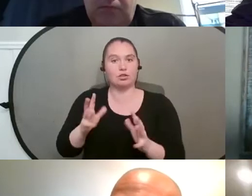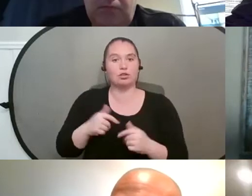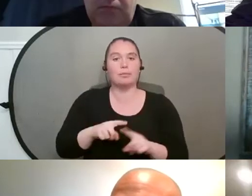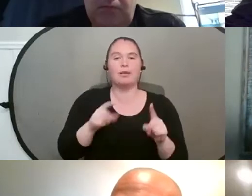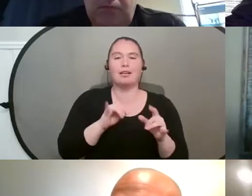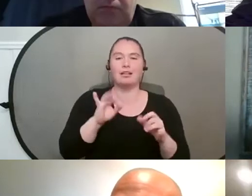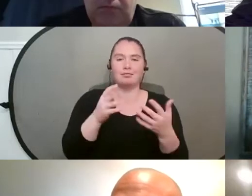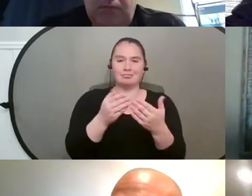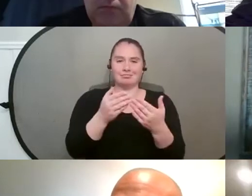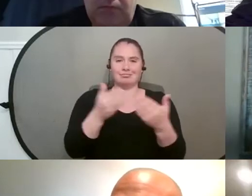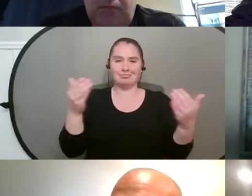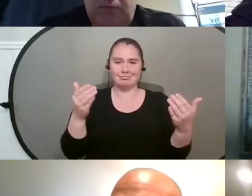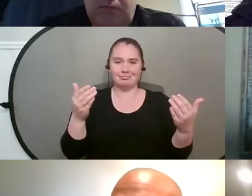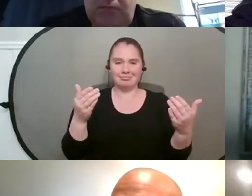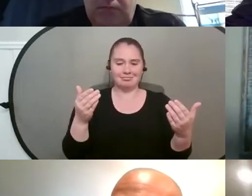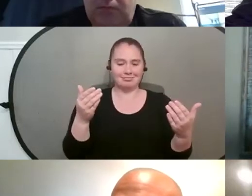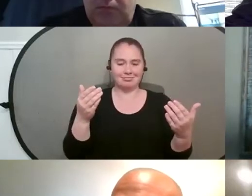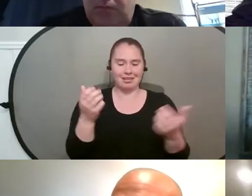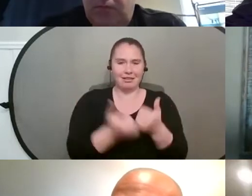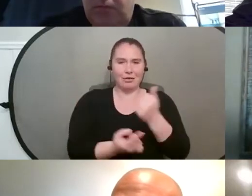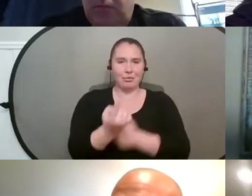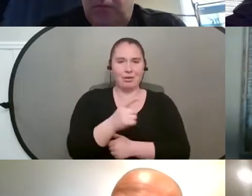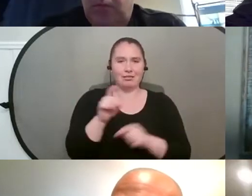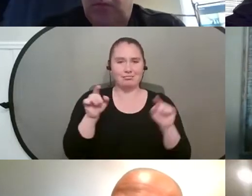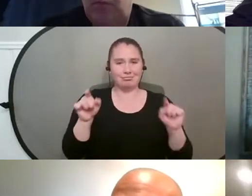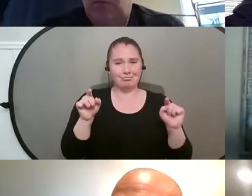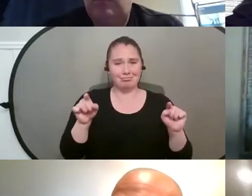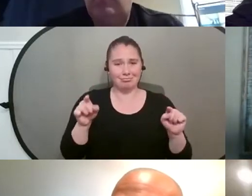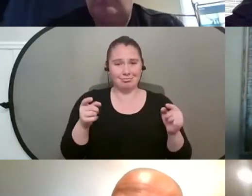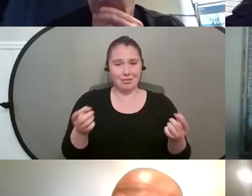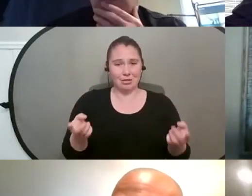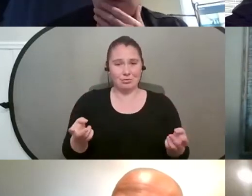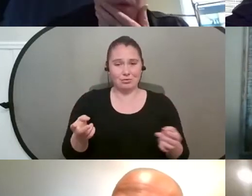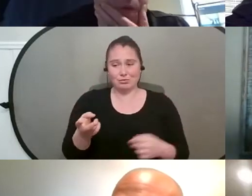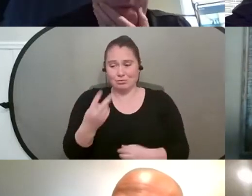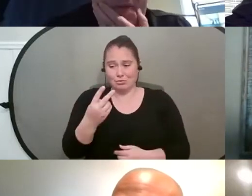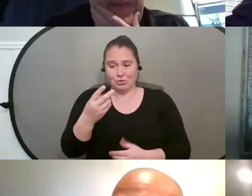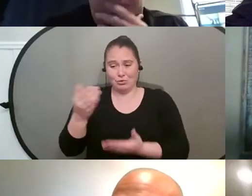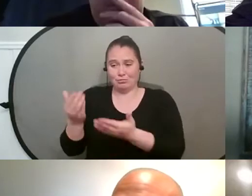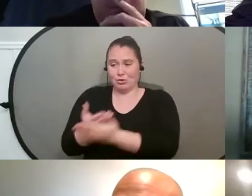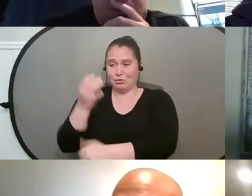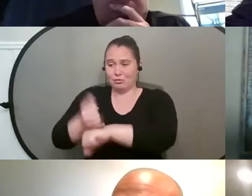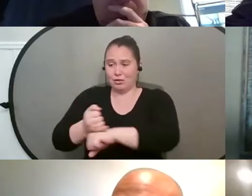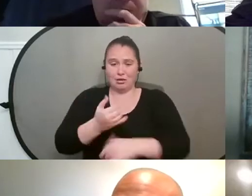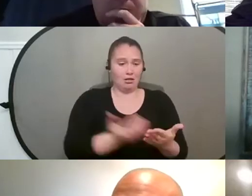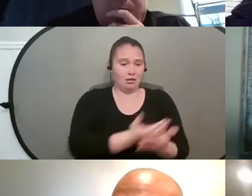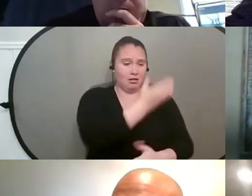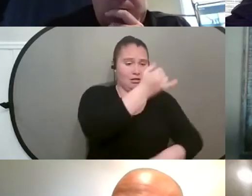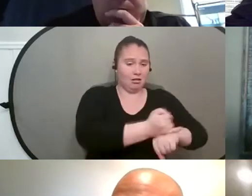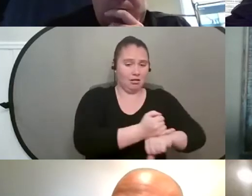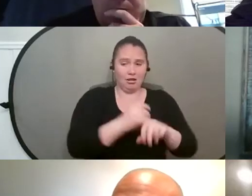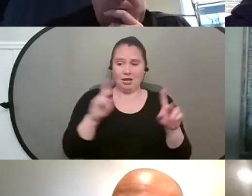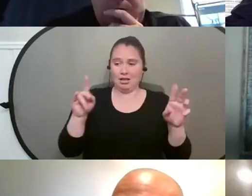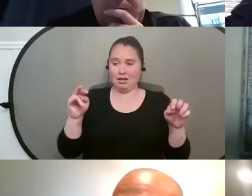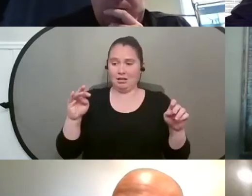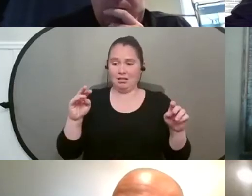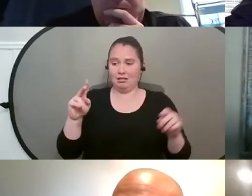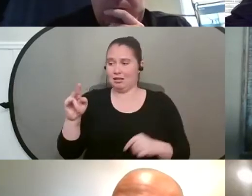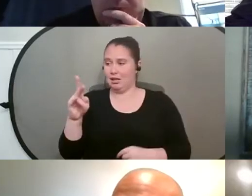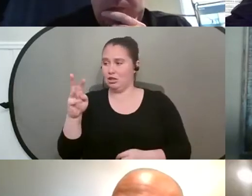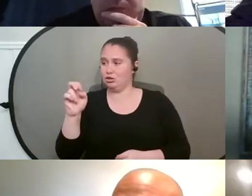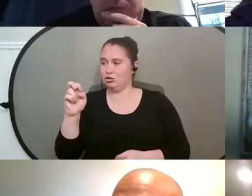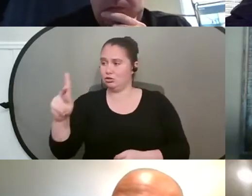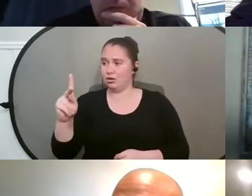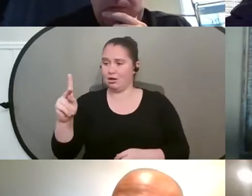divide everybody, those two new schools or renovated school and a new school for Kendrick, they're going to start to become overcrowded